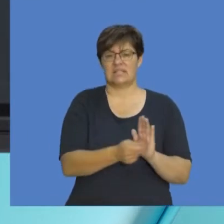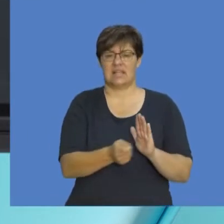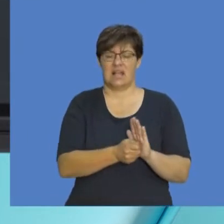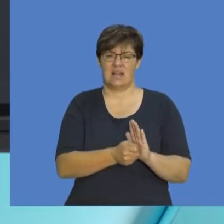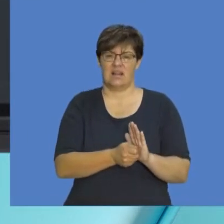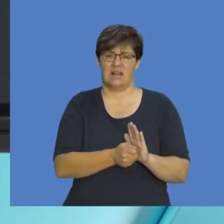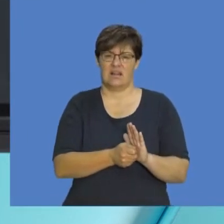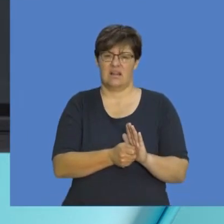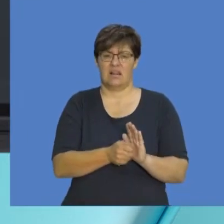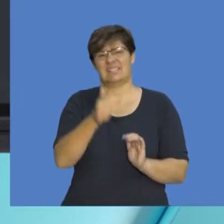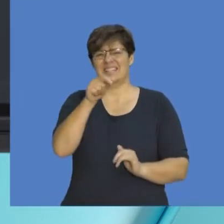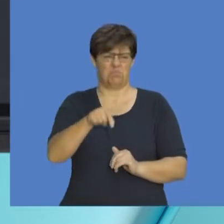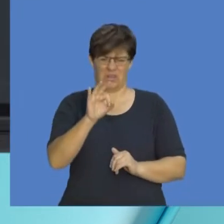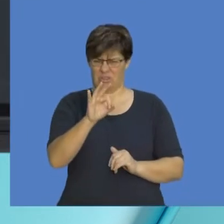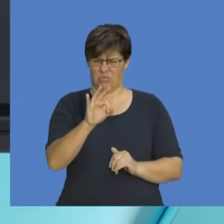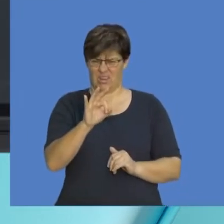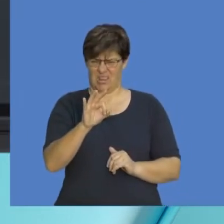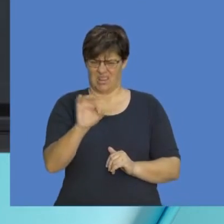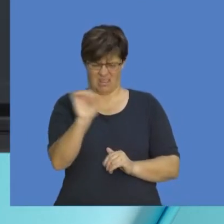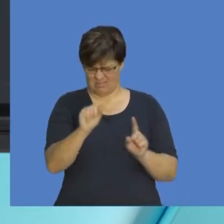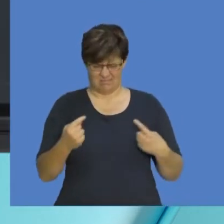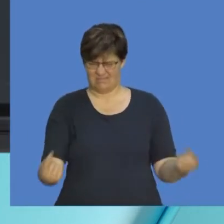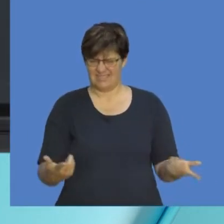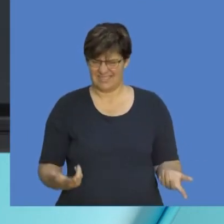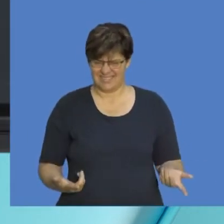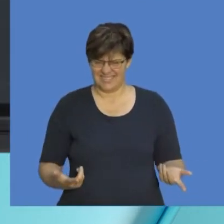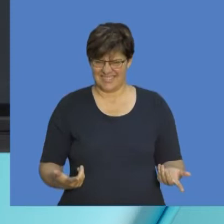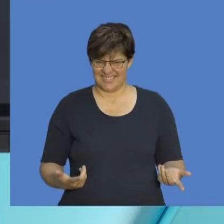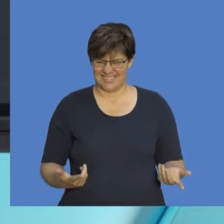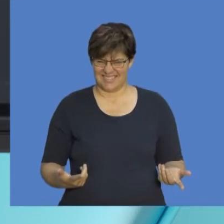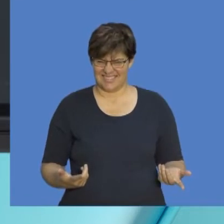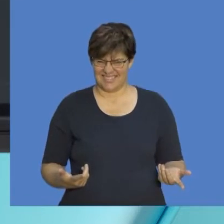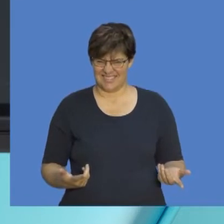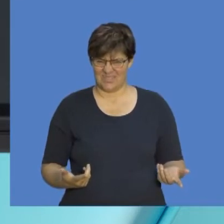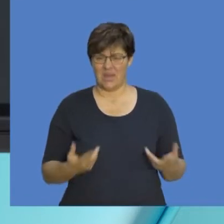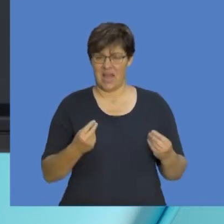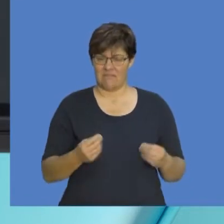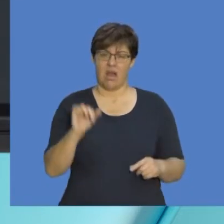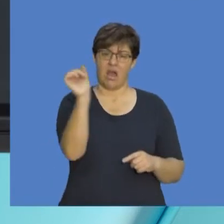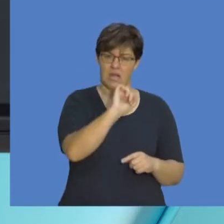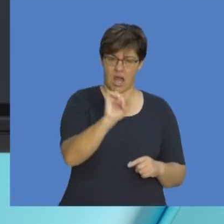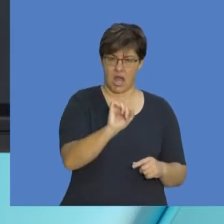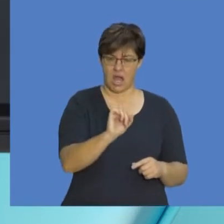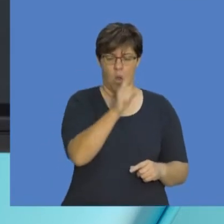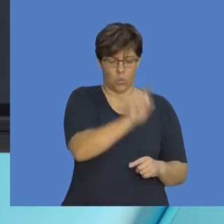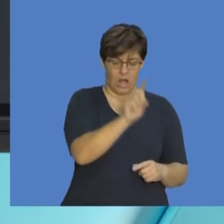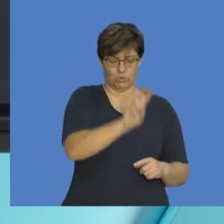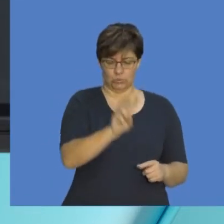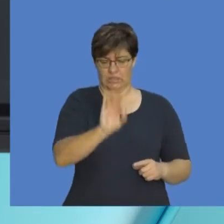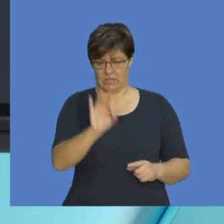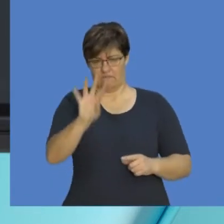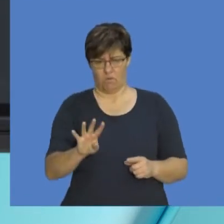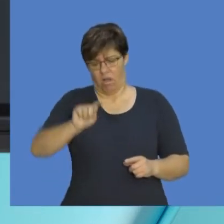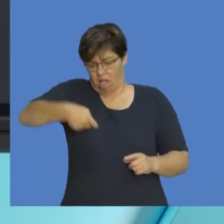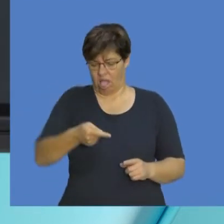will sell, so we don't have 6.3 cars. Okay, we don't have 6.3. We have cars are 1,